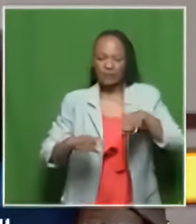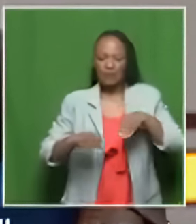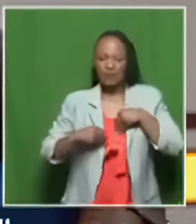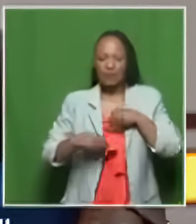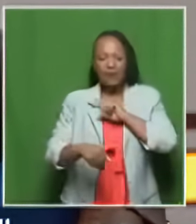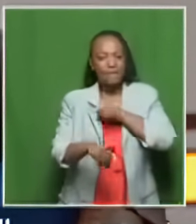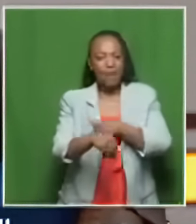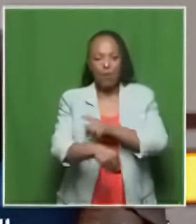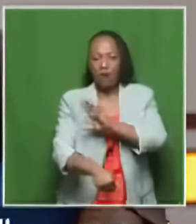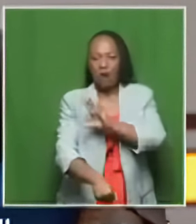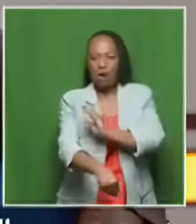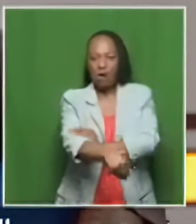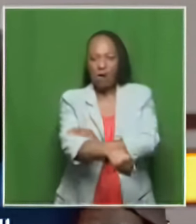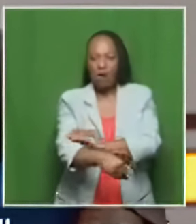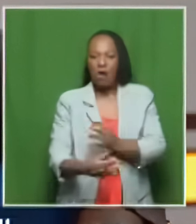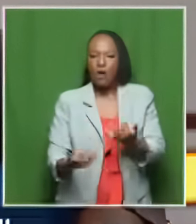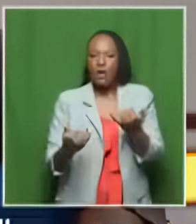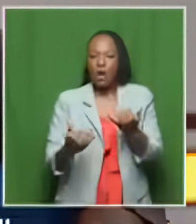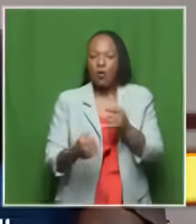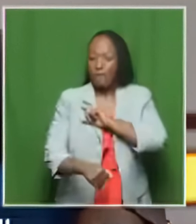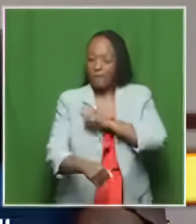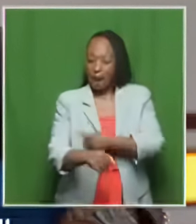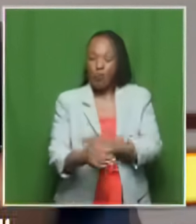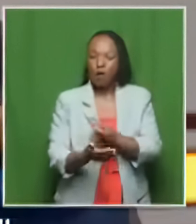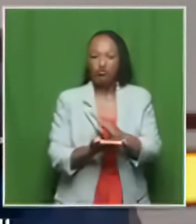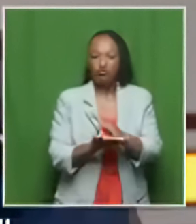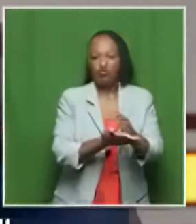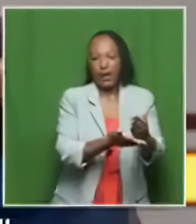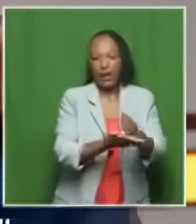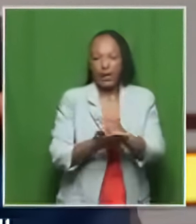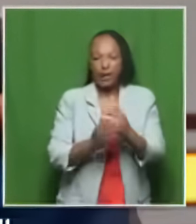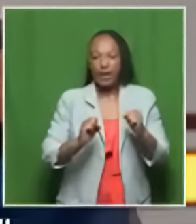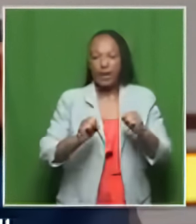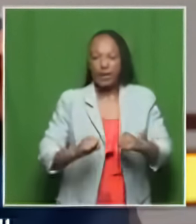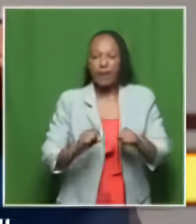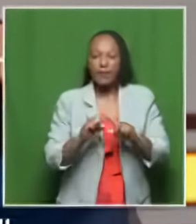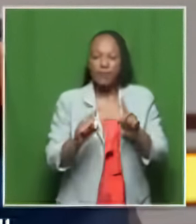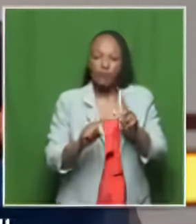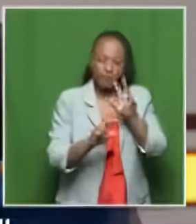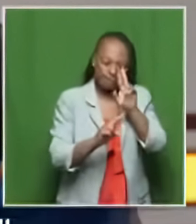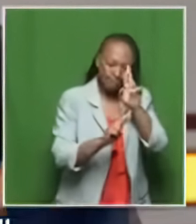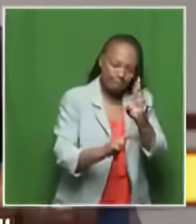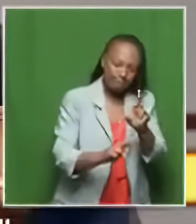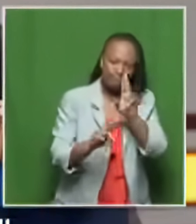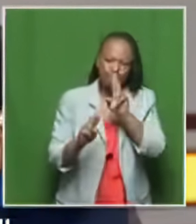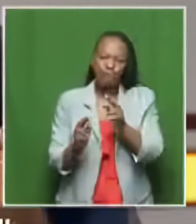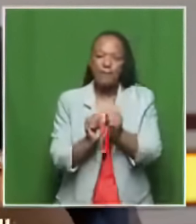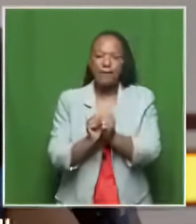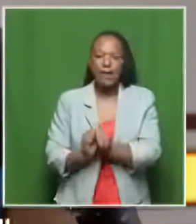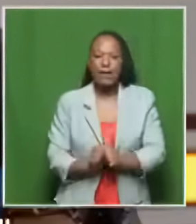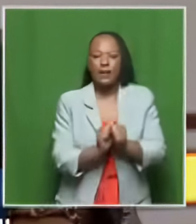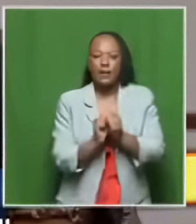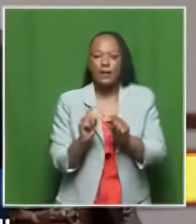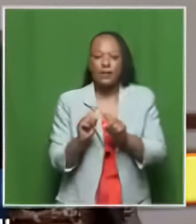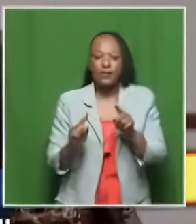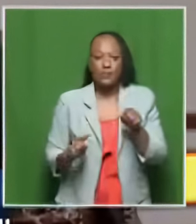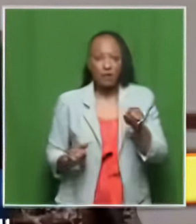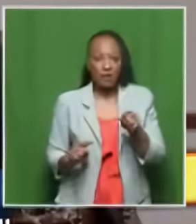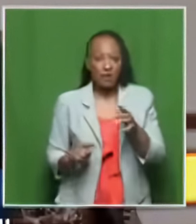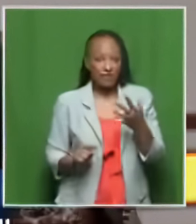lost power. We are now in a power-sharing agreement, and therefore I have to respect the other partners. Once you take